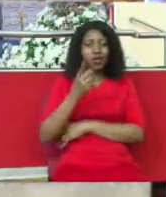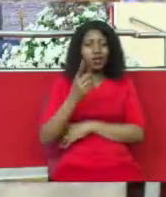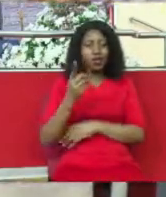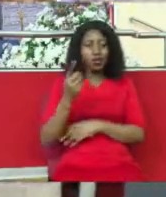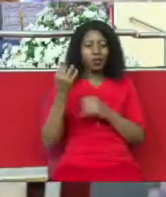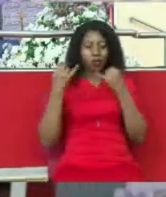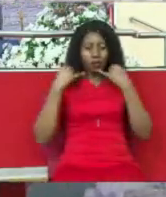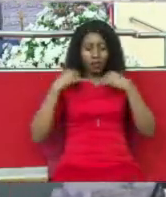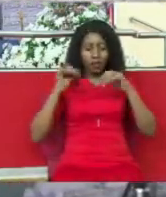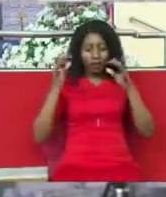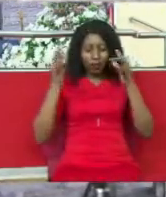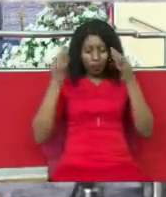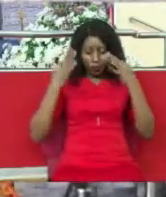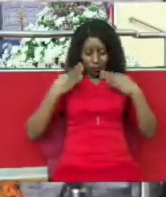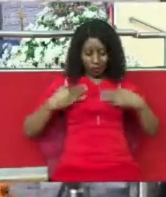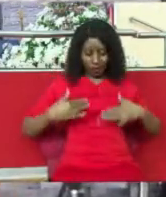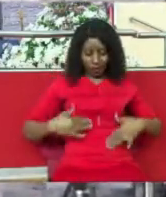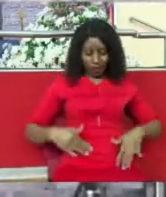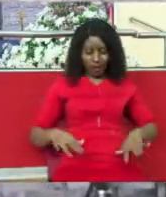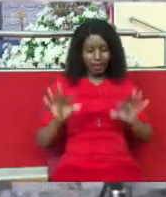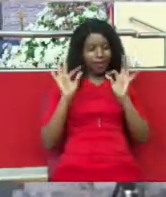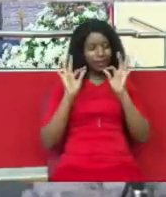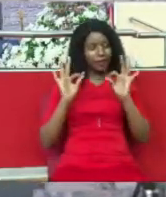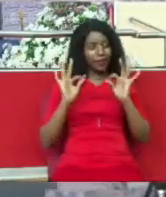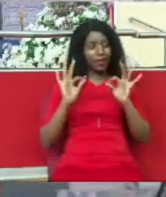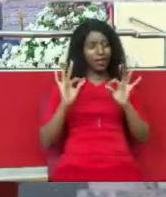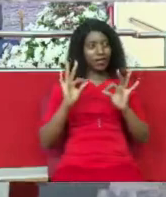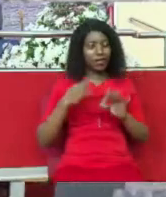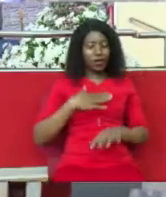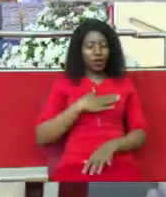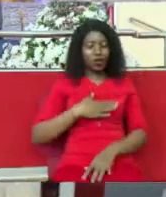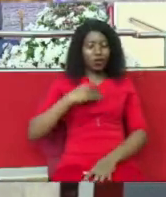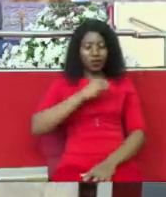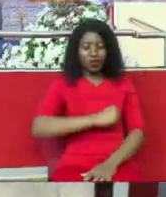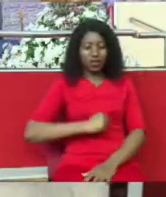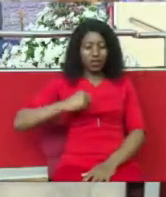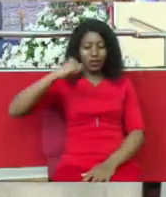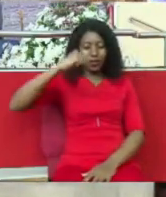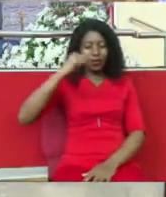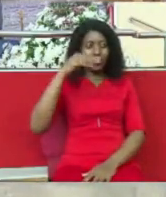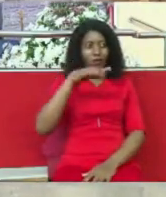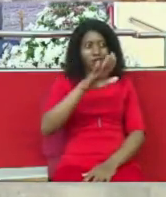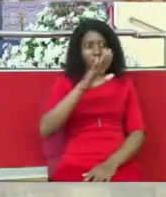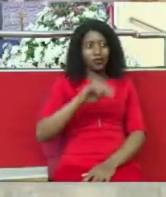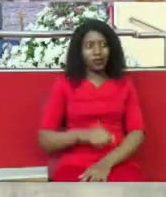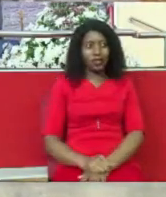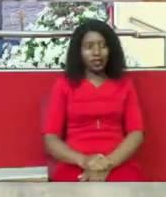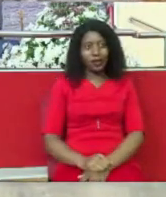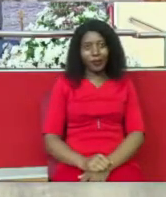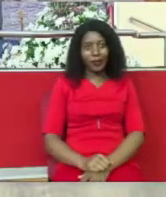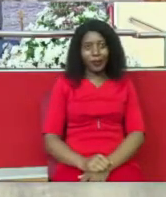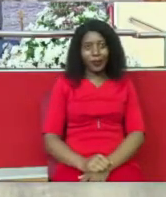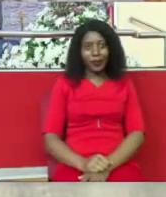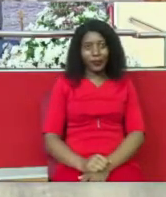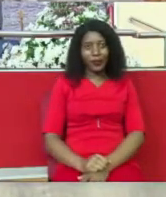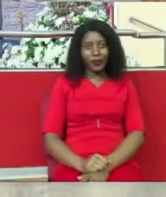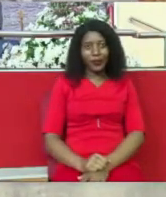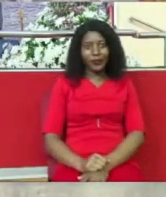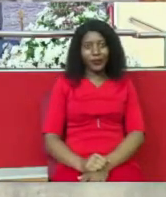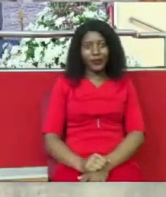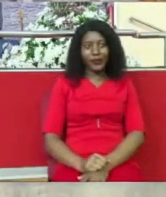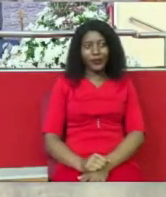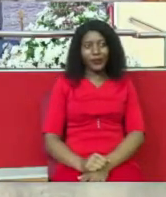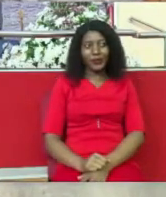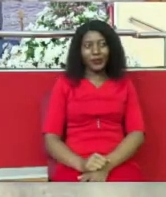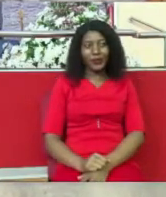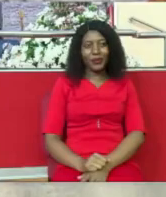sababu mume wako hakukwambia unakaa maridadi, sasa utakuwa unajipamba ndio mkubwa wako akakwambia ya kwamba unakaa